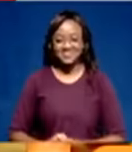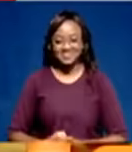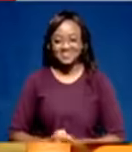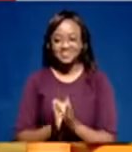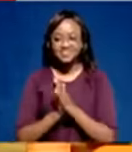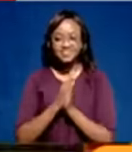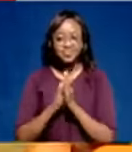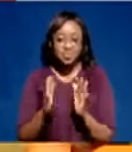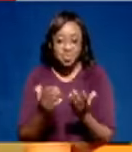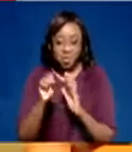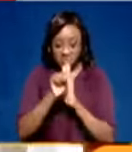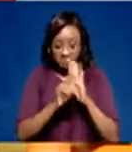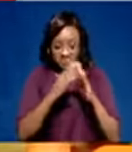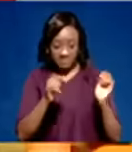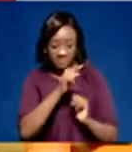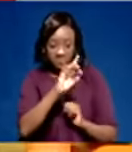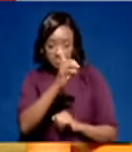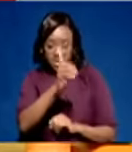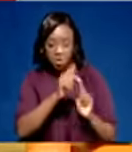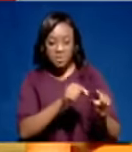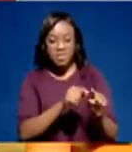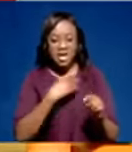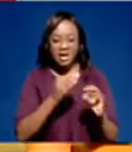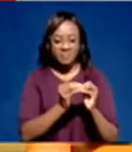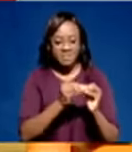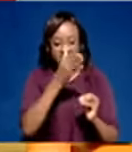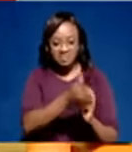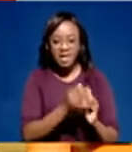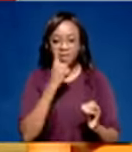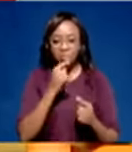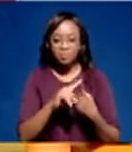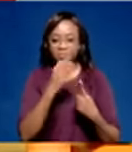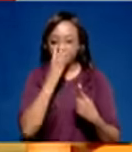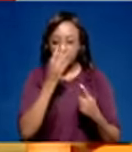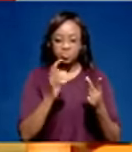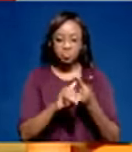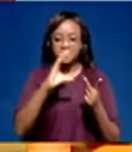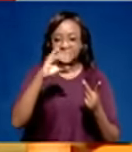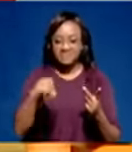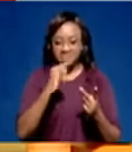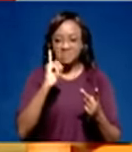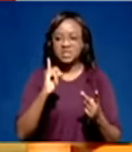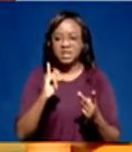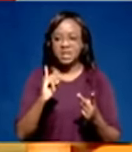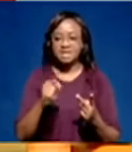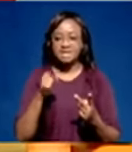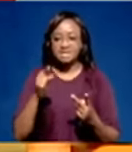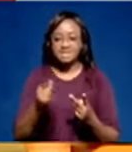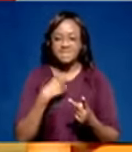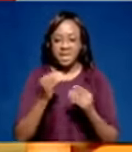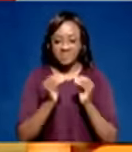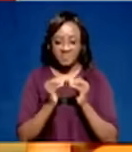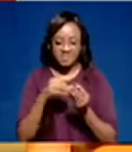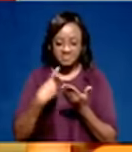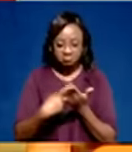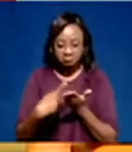So we begin at the State House in Nairobi, where the contentious meeting between President William Ruto and Chief Justice Martha Koome took place today, with the